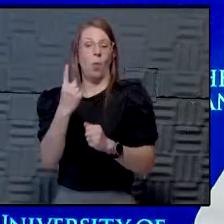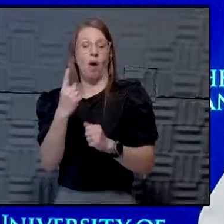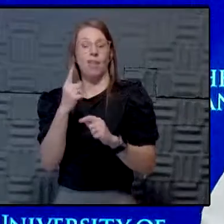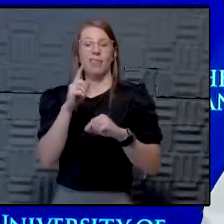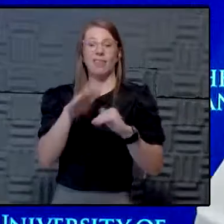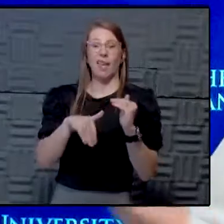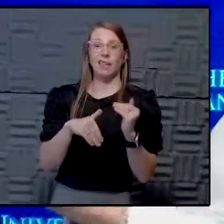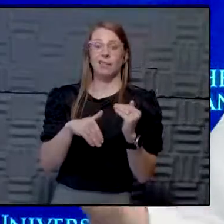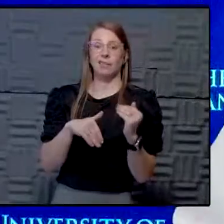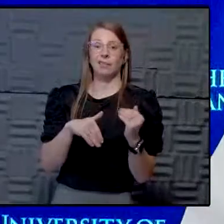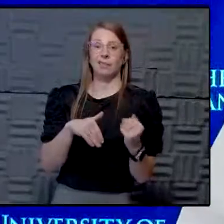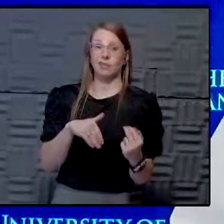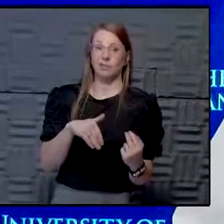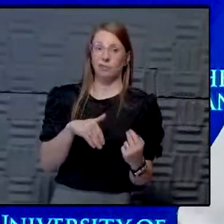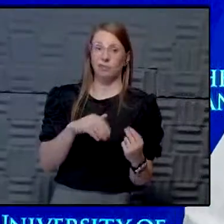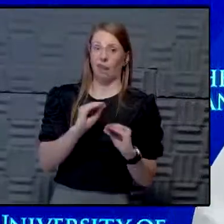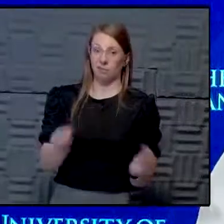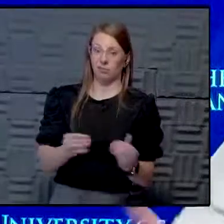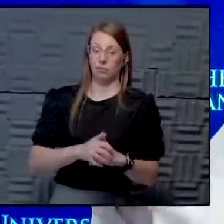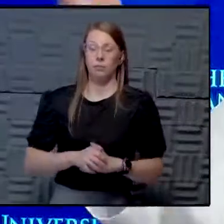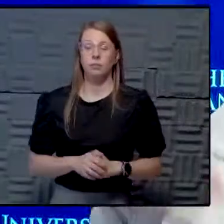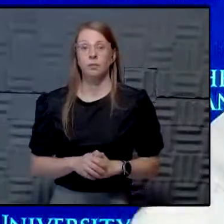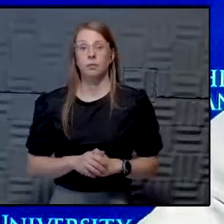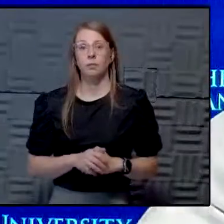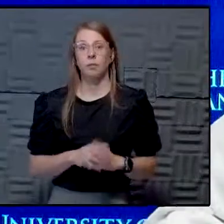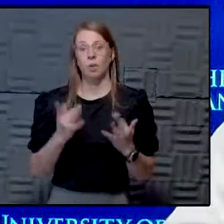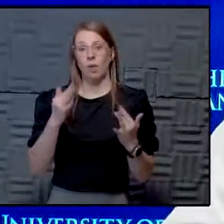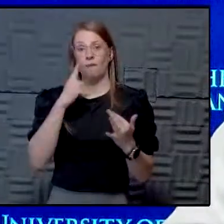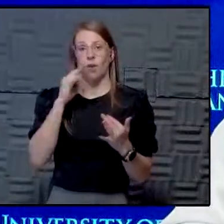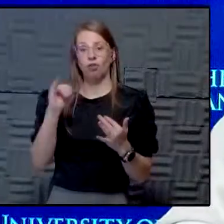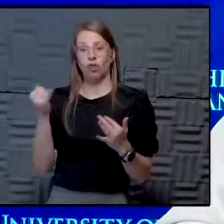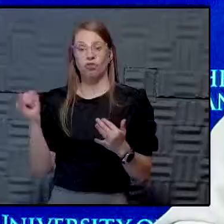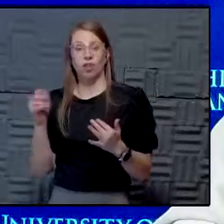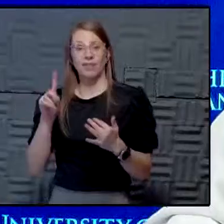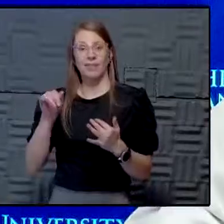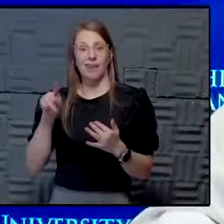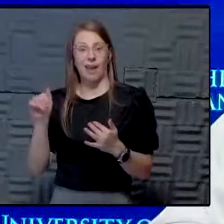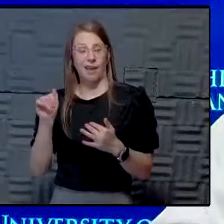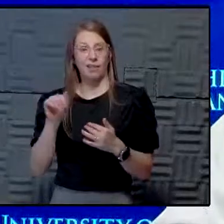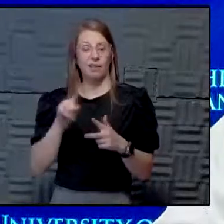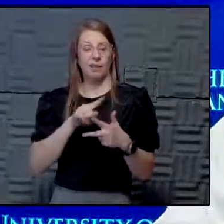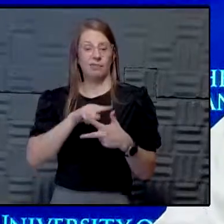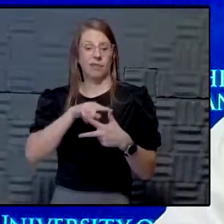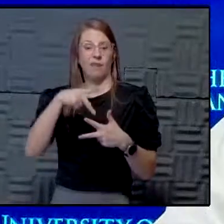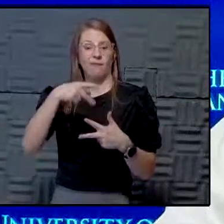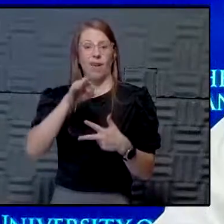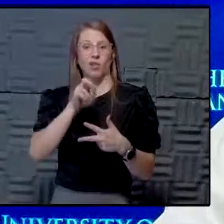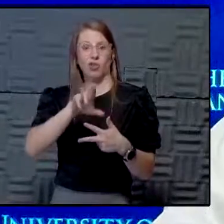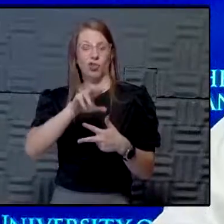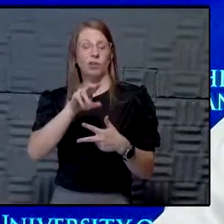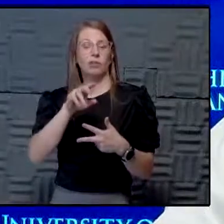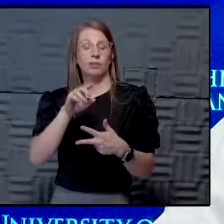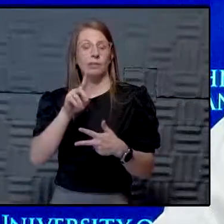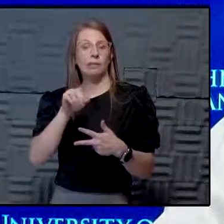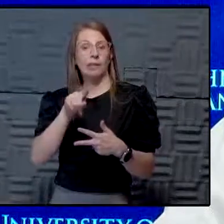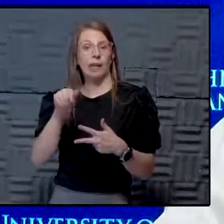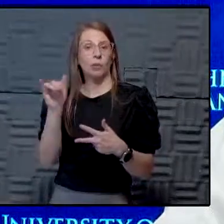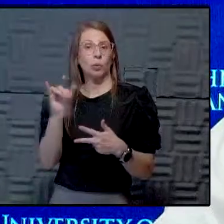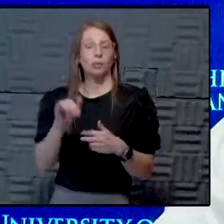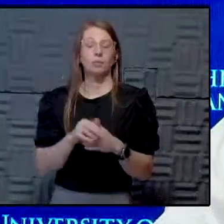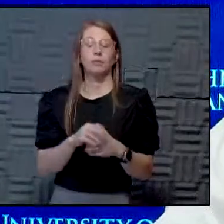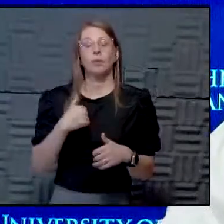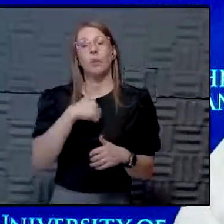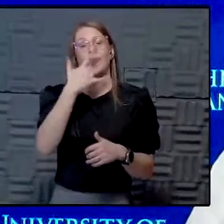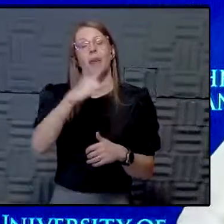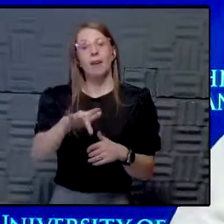one of the Pfizer and Moderna may be the same as having one of the J&J. Well, we're still waiting on some of that data to come out, I think. So, all right, well, this is great, and we're very fortunate to have